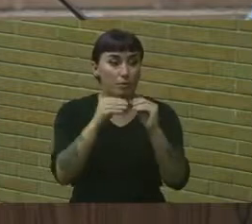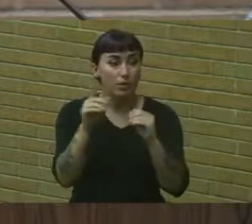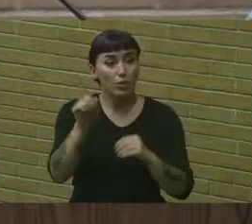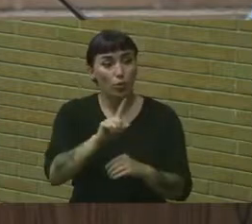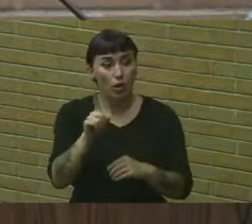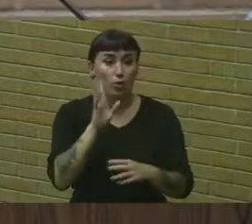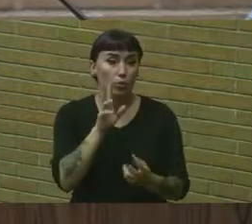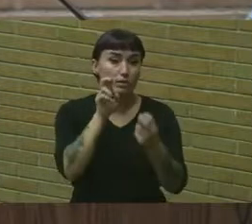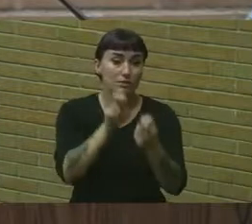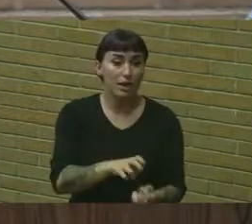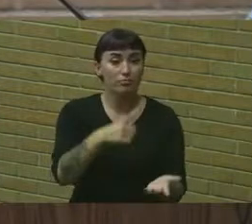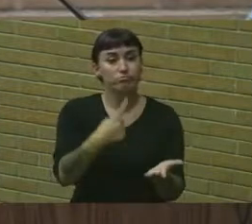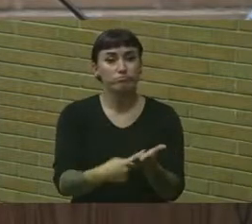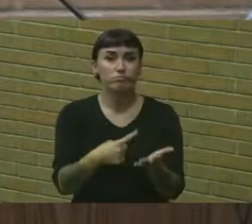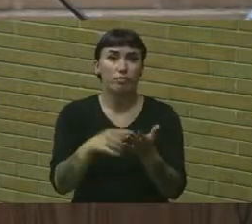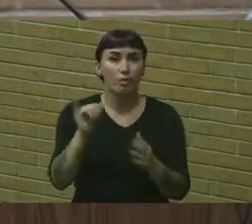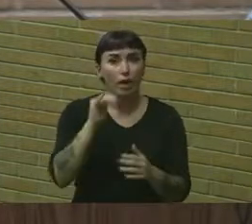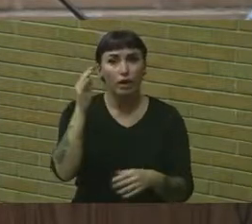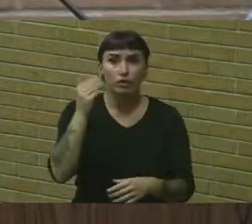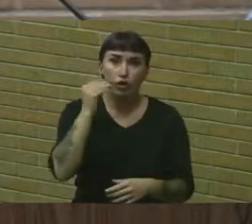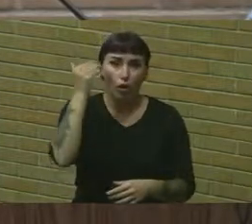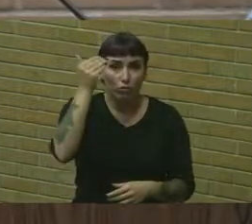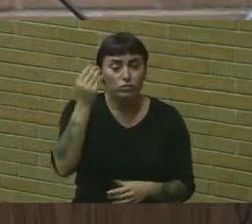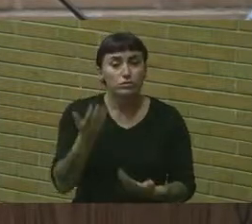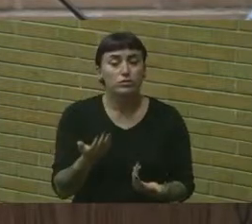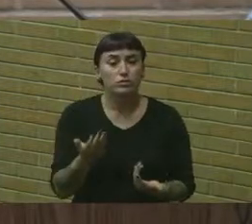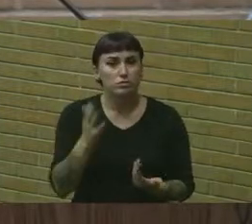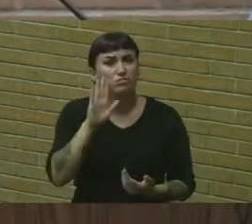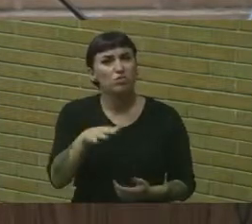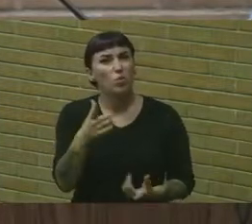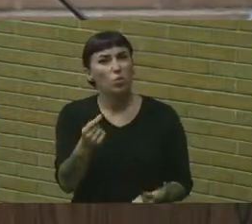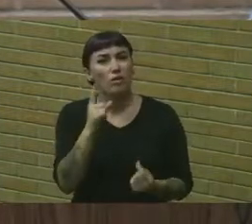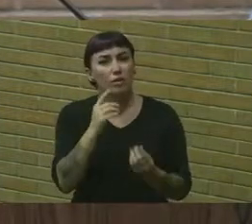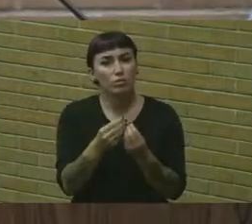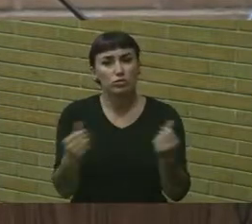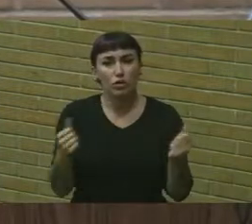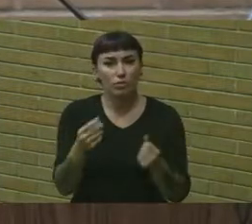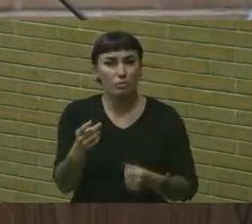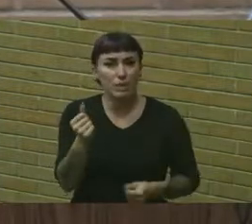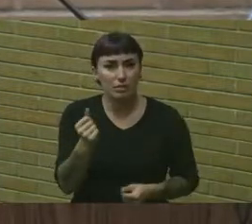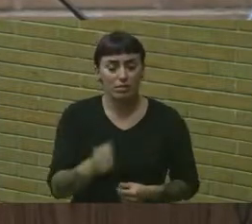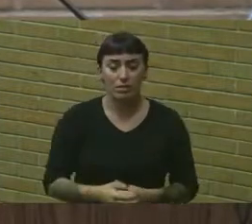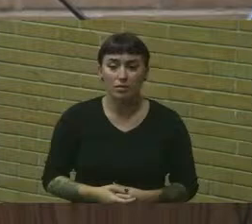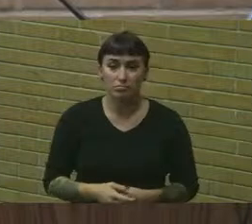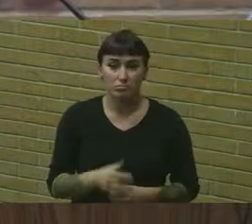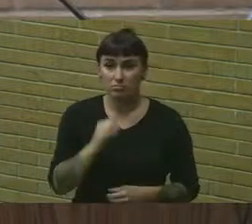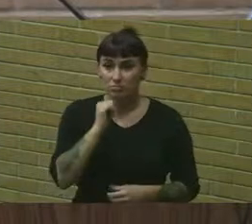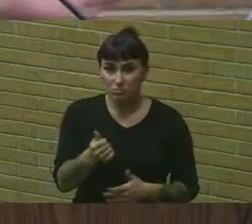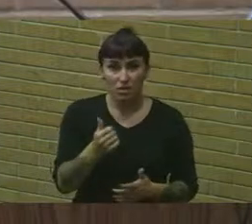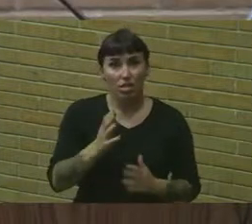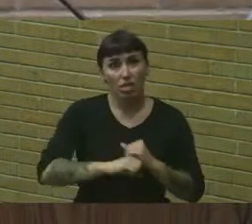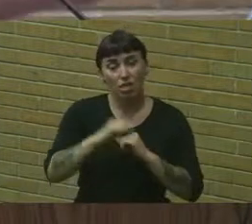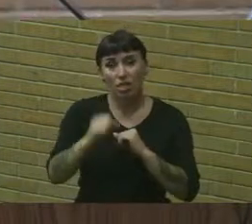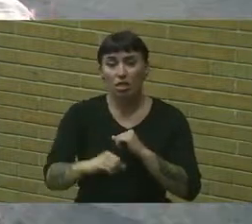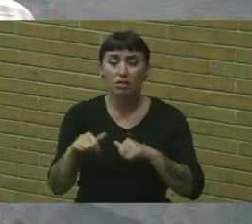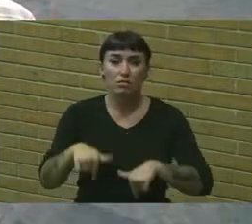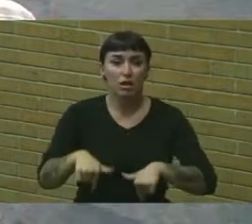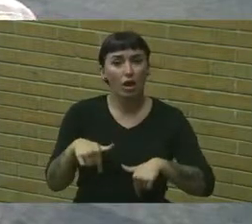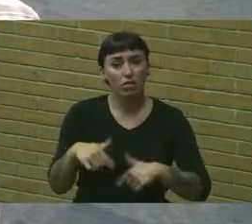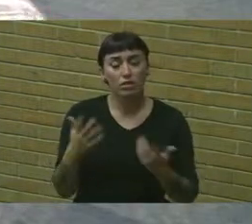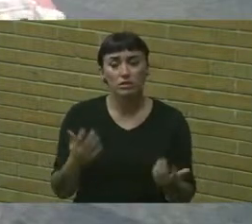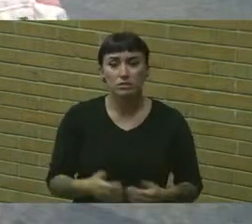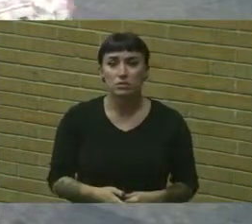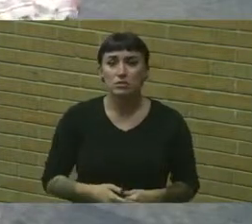all sat down and we discussed it like adults. And you know what? It was resolved immediately. It didn't drag on like this thing is